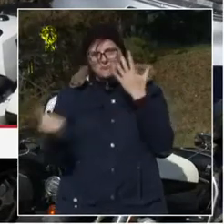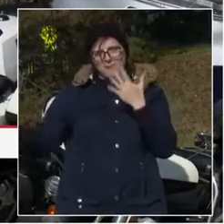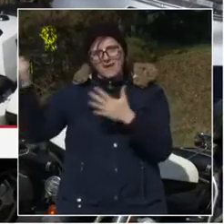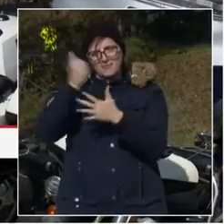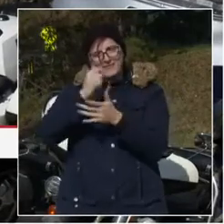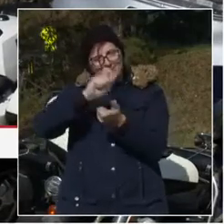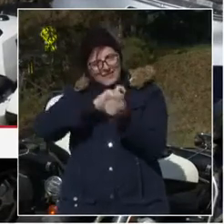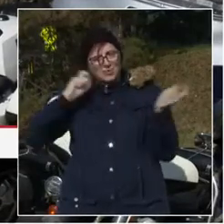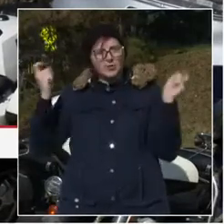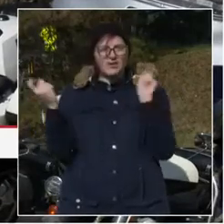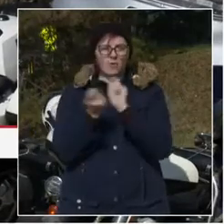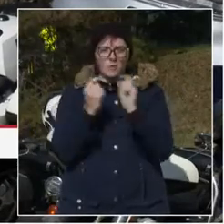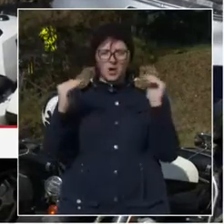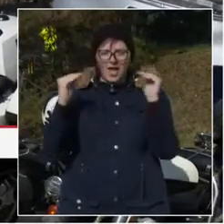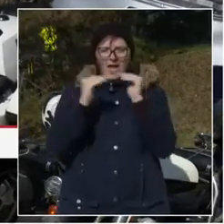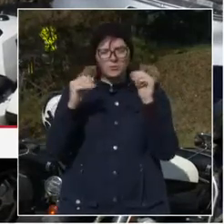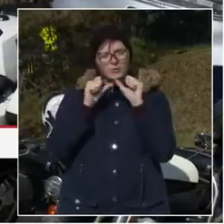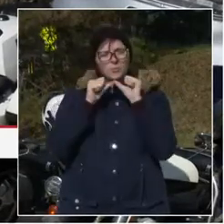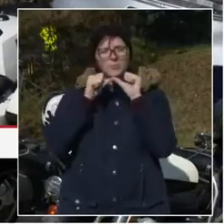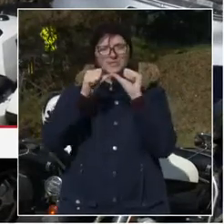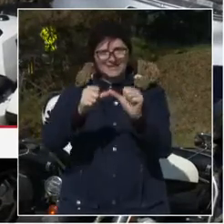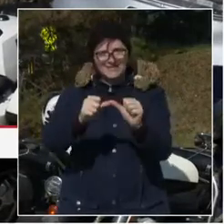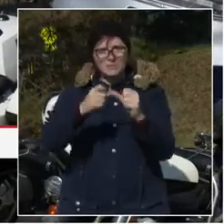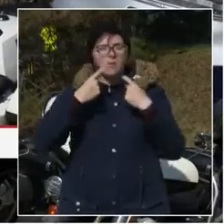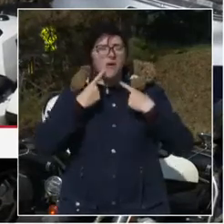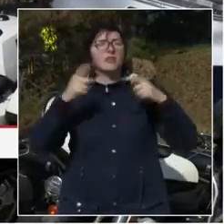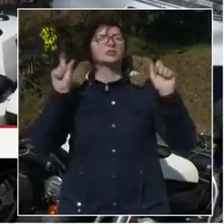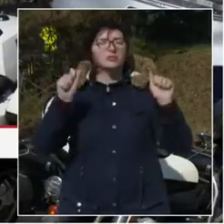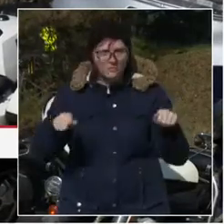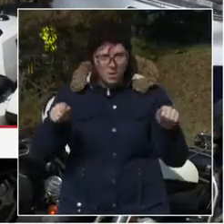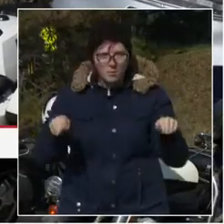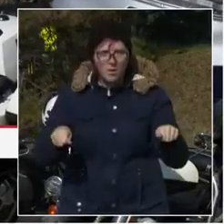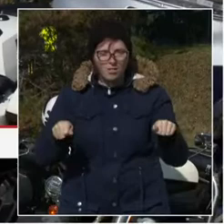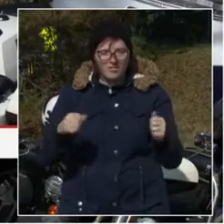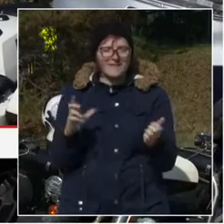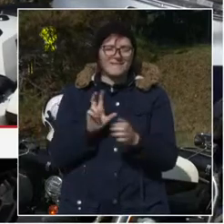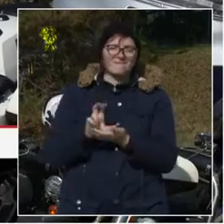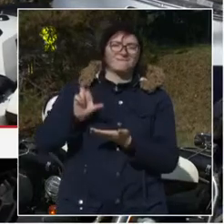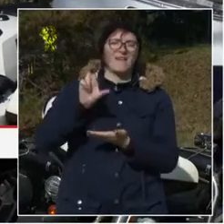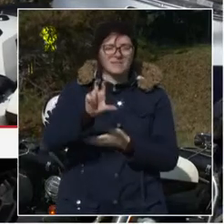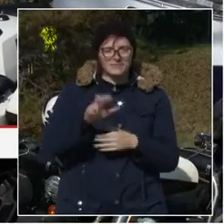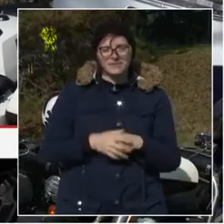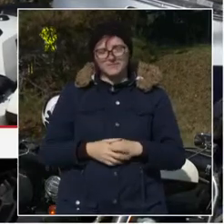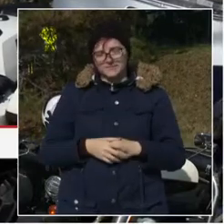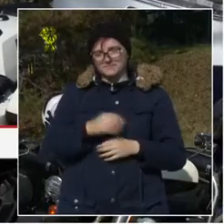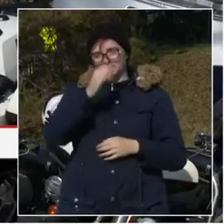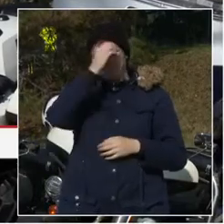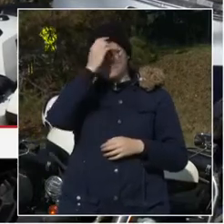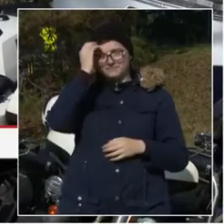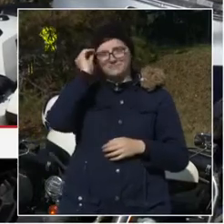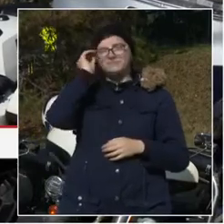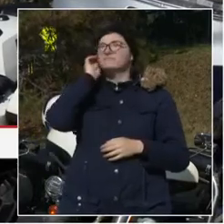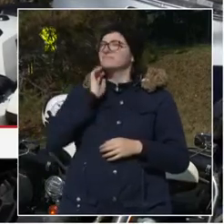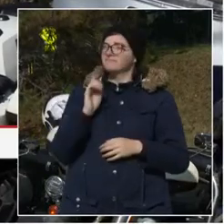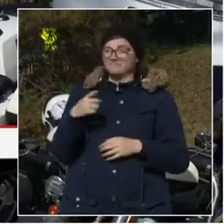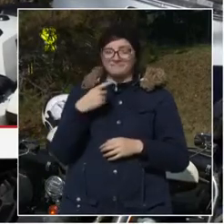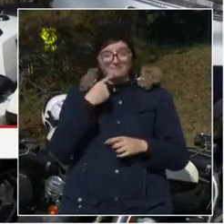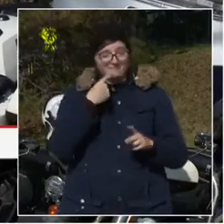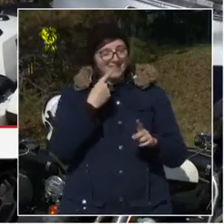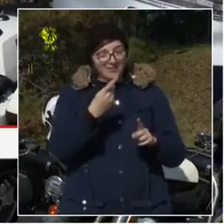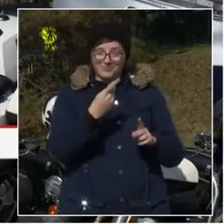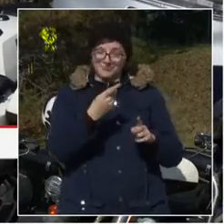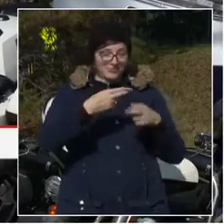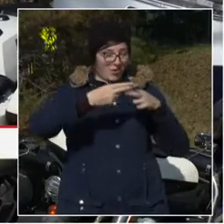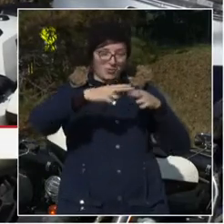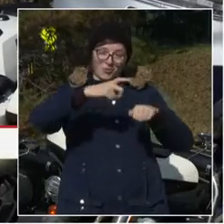transformative, equitable, sustainable, and achievable investments. I gave them a very aggressive